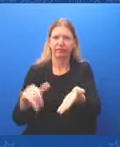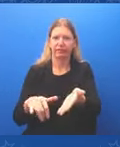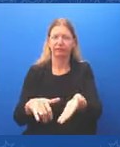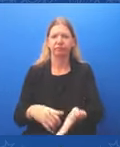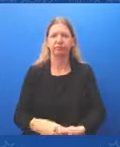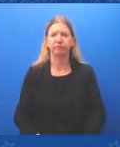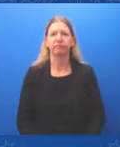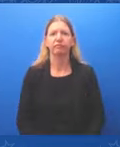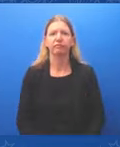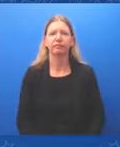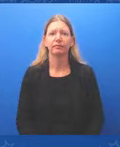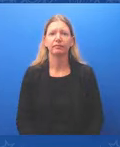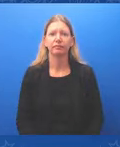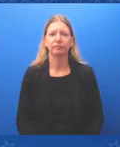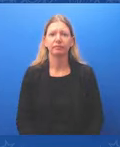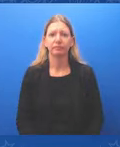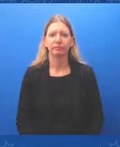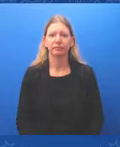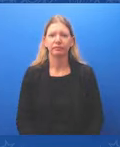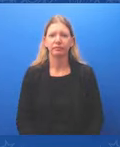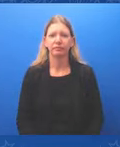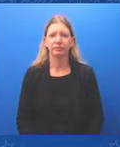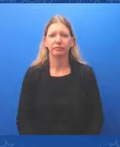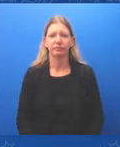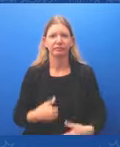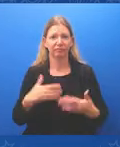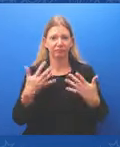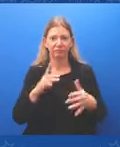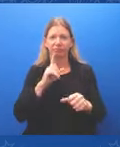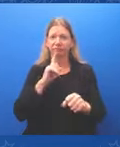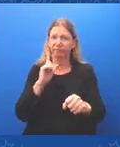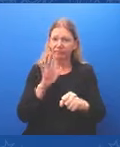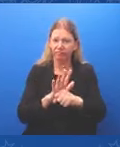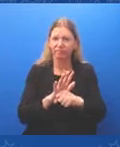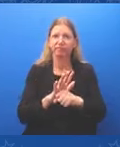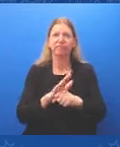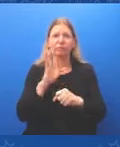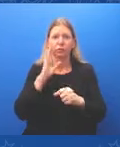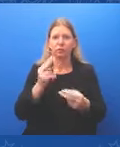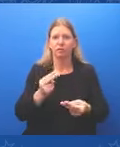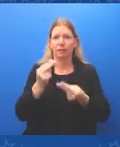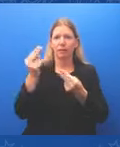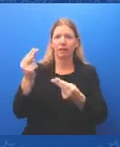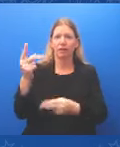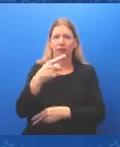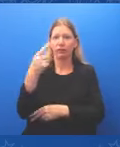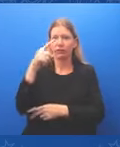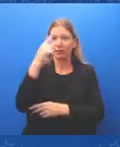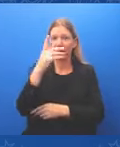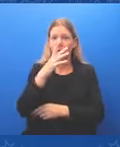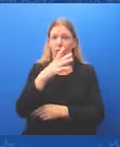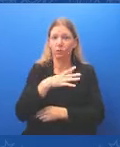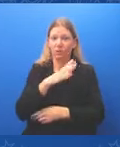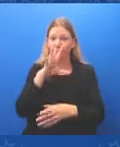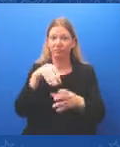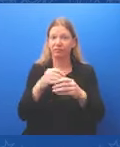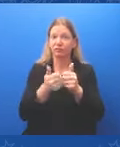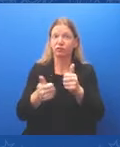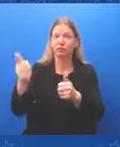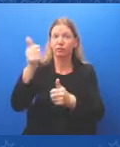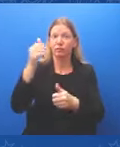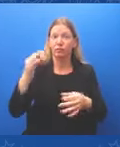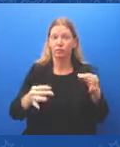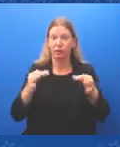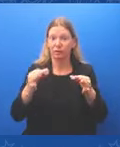I made a commitment that I was going to nominate the first black woman to be in the Supreme Court. And with your help, we got it done. Oh,